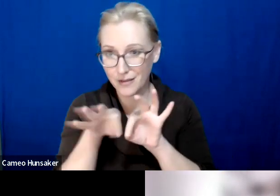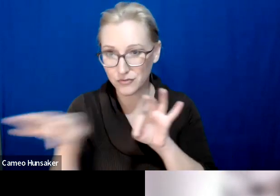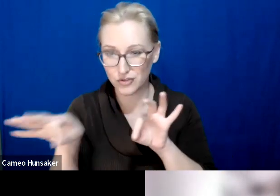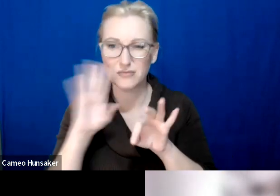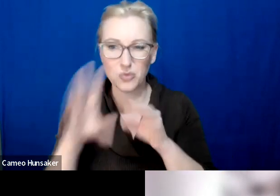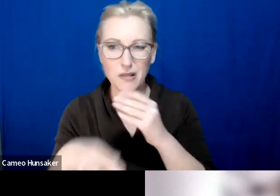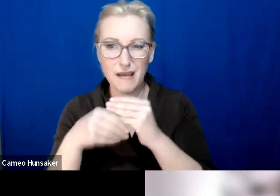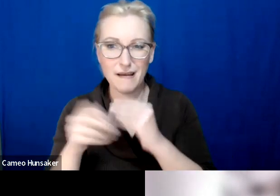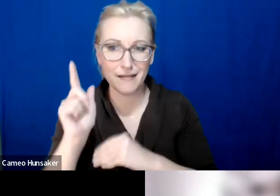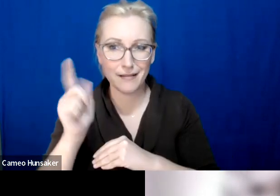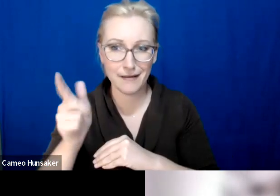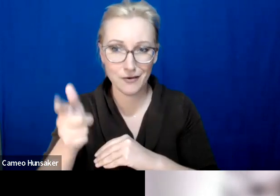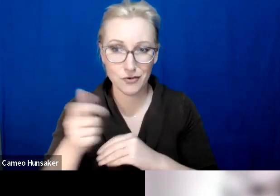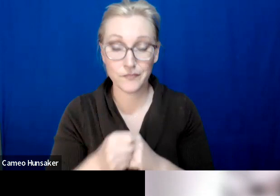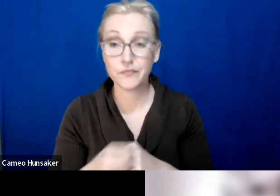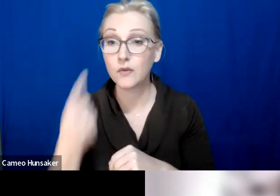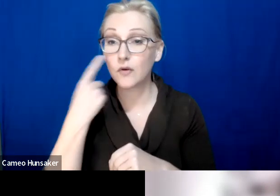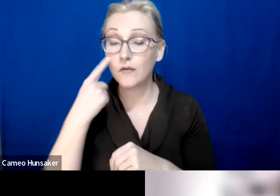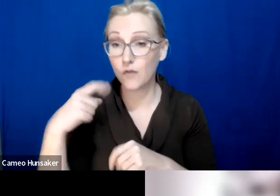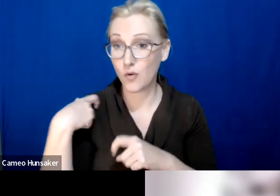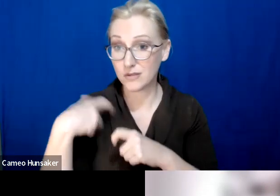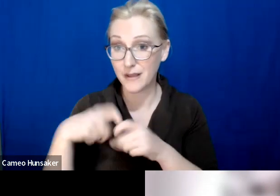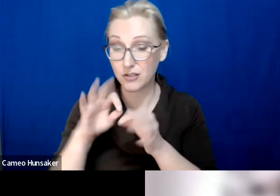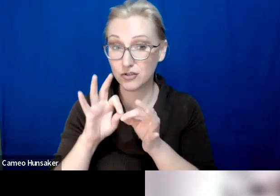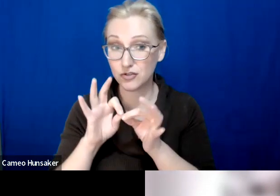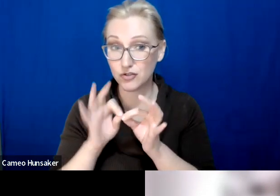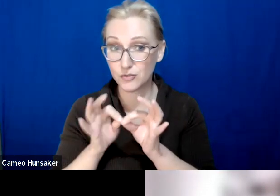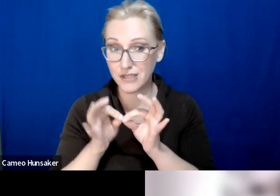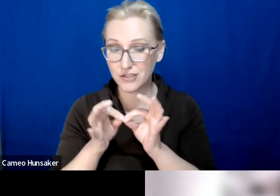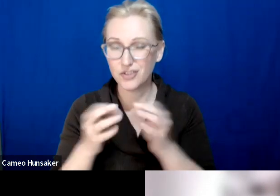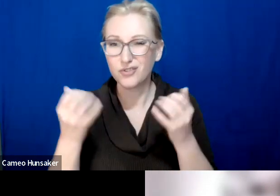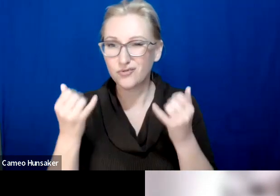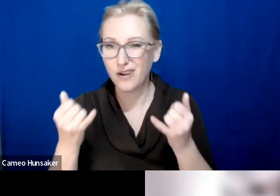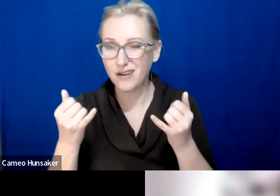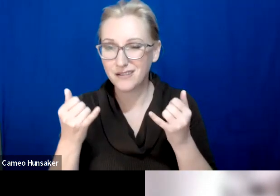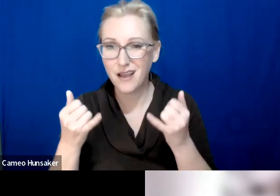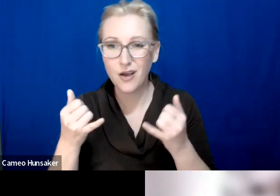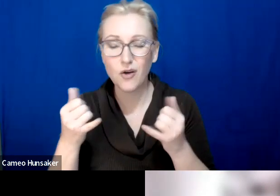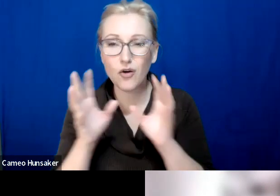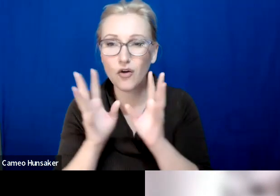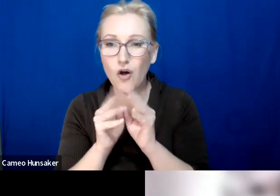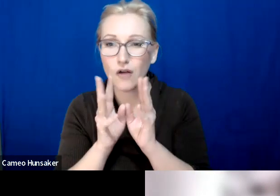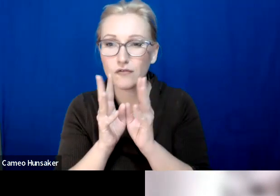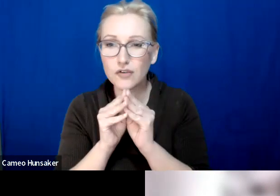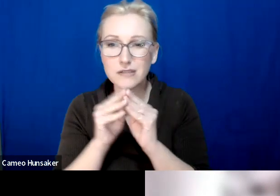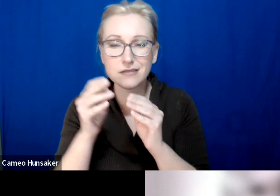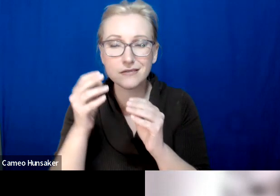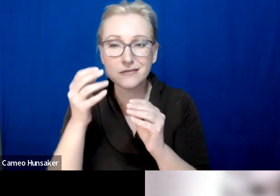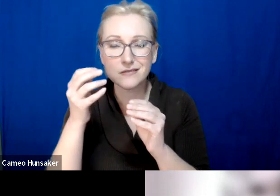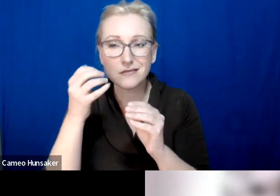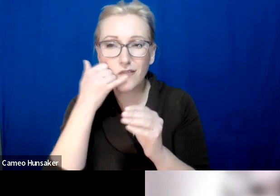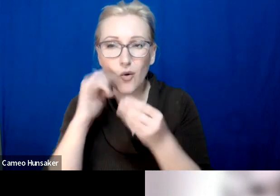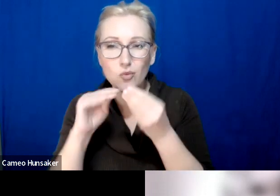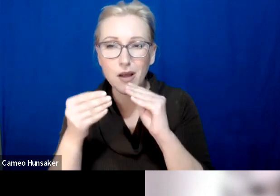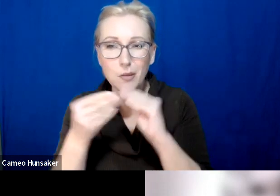And for the Spanish interpretation, right now our bridge line is not working, so we're hoping to be able to